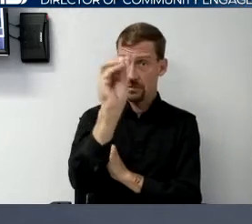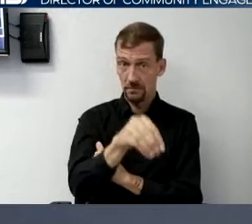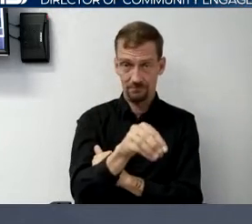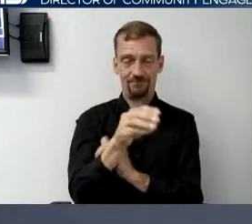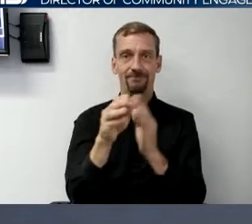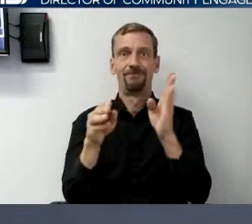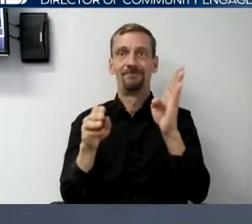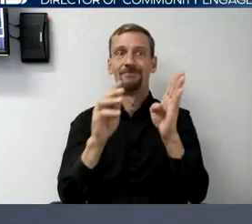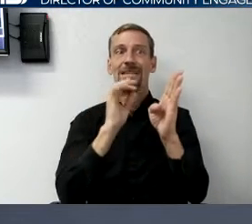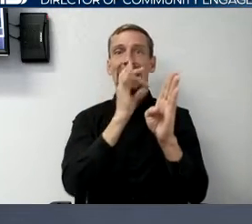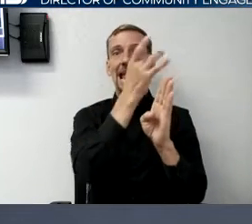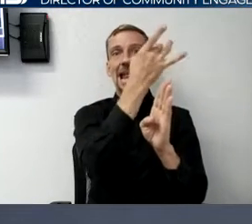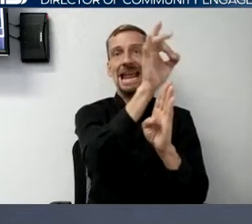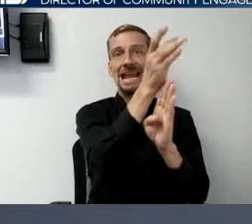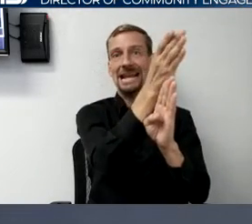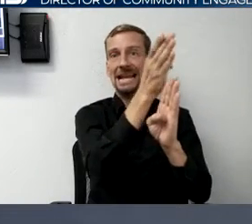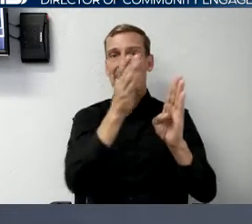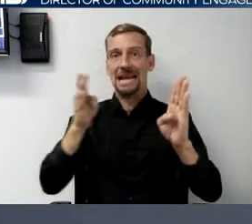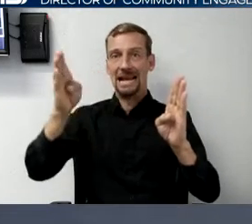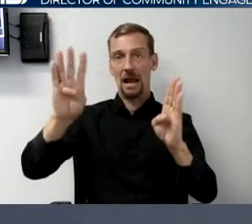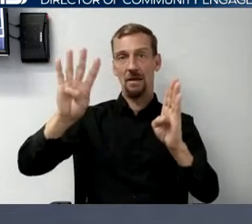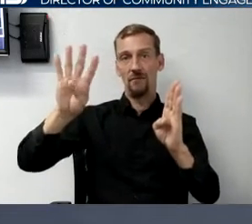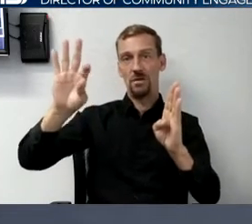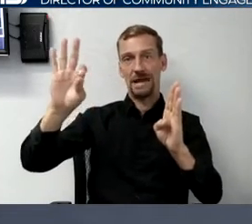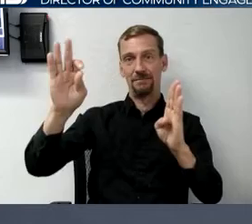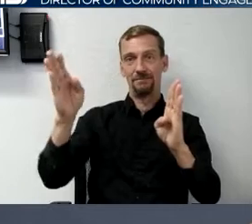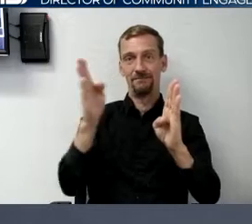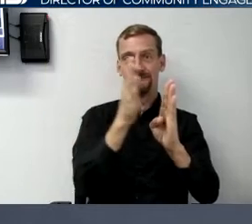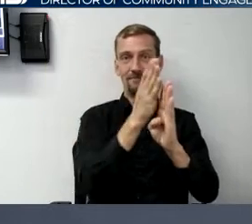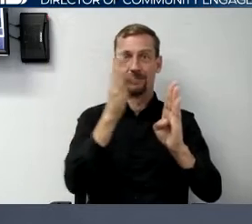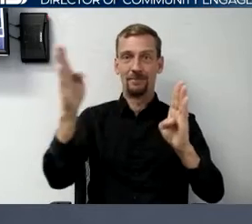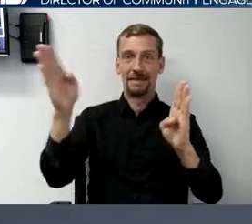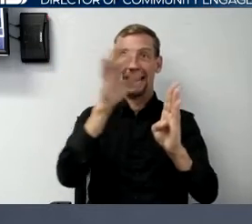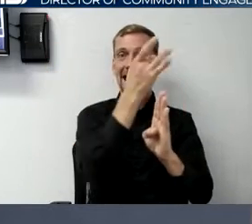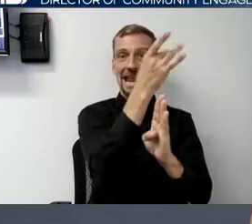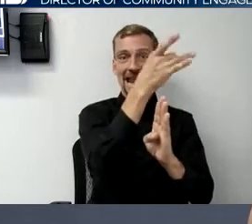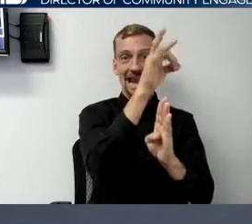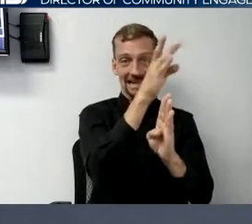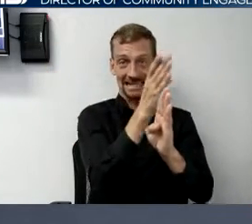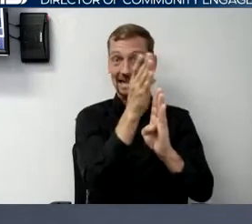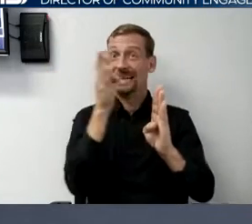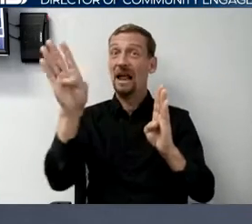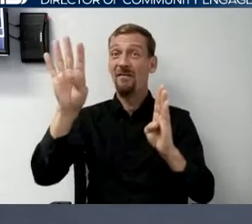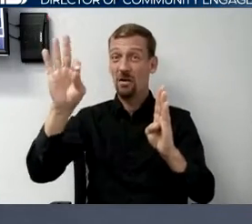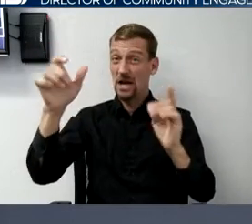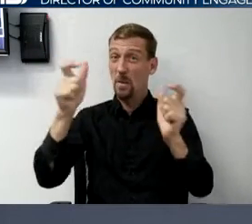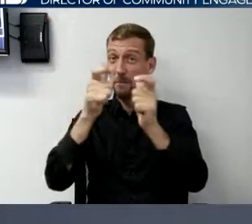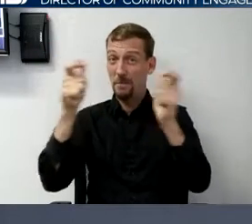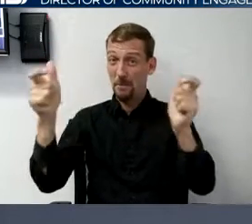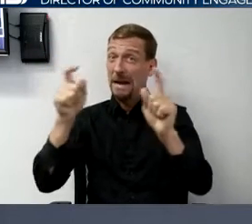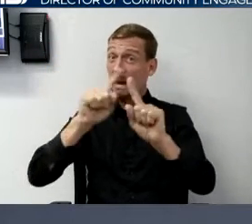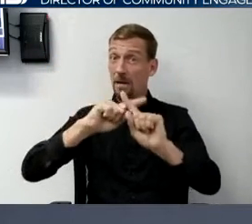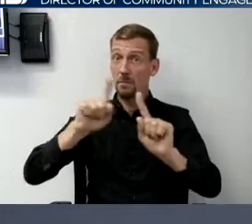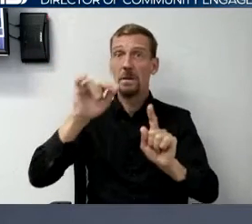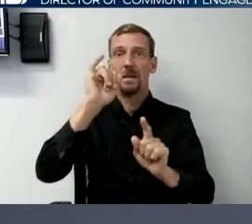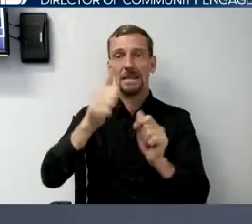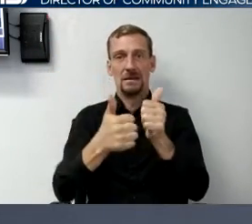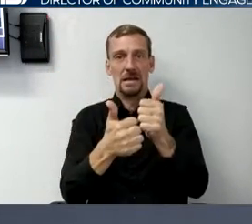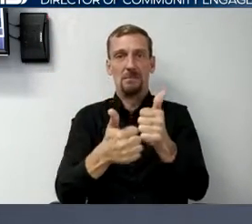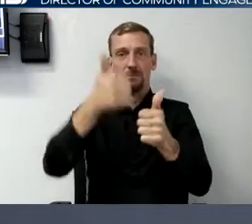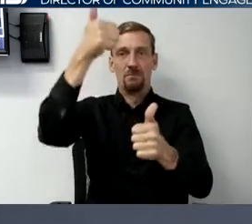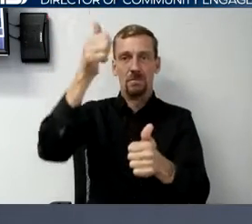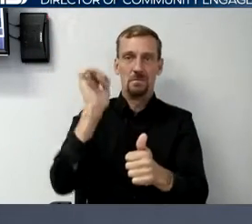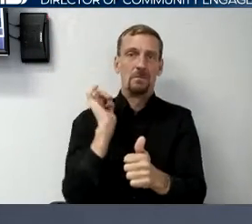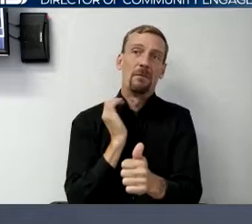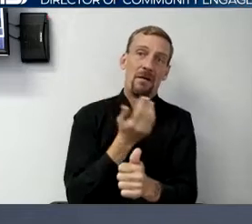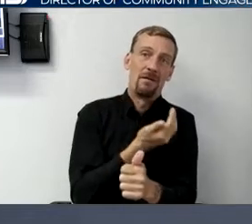them are between 18 and 49 years old. So I realize that's a big age bracket, but that's where the